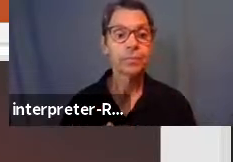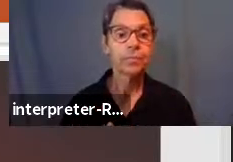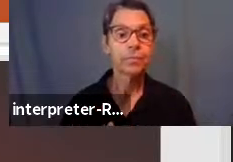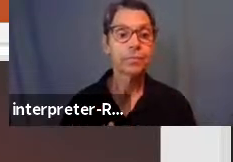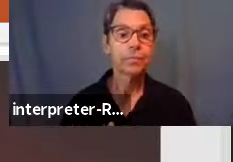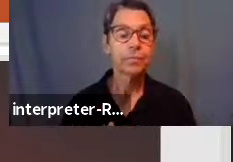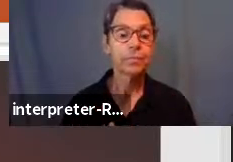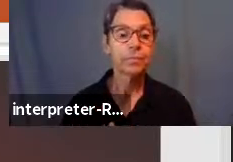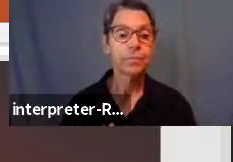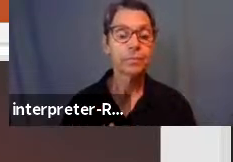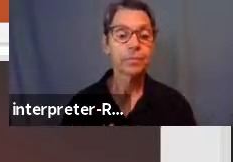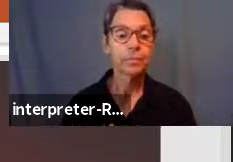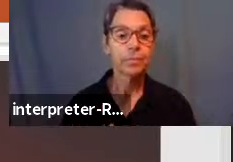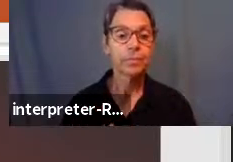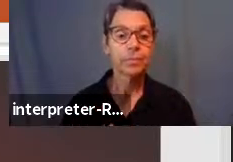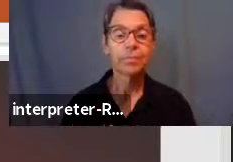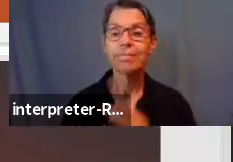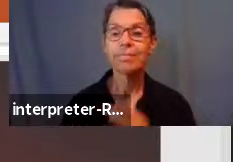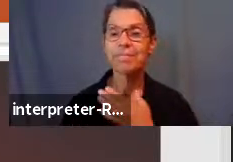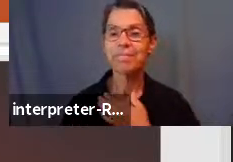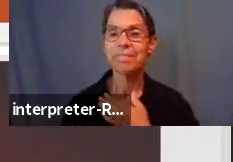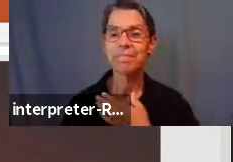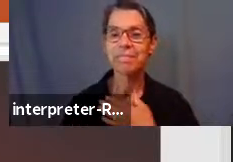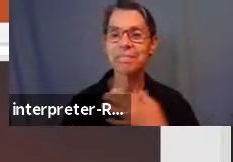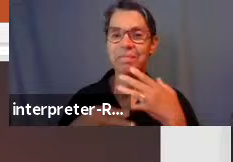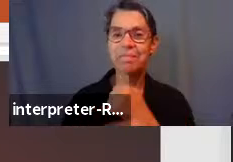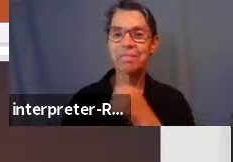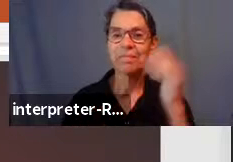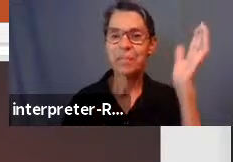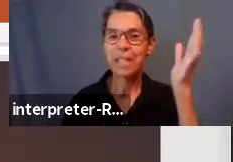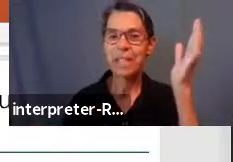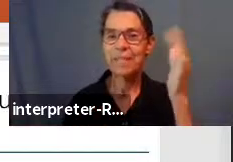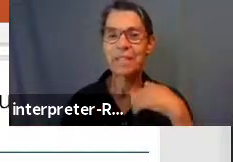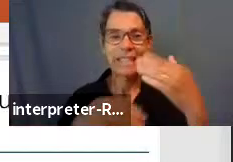And I'm going to start my my update. Next slide, please.